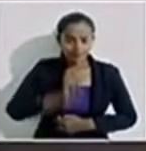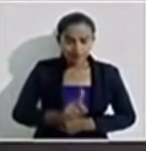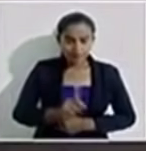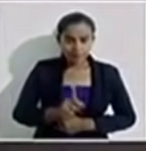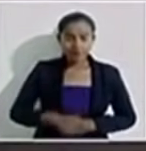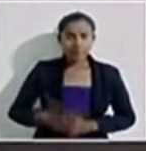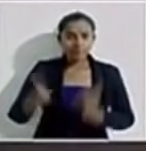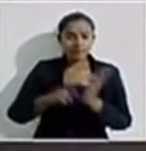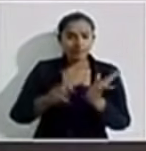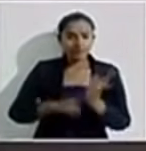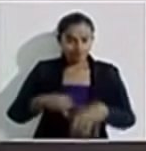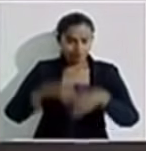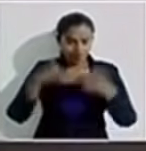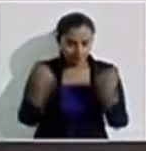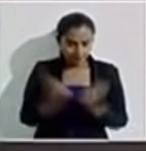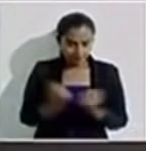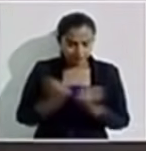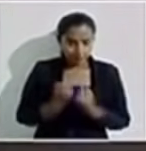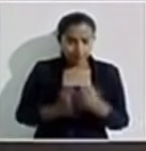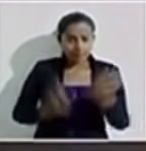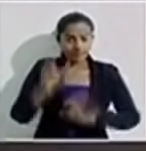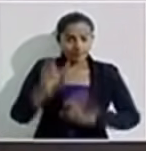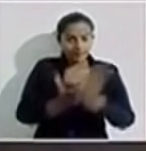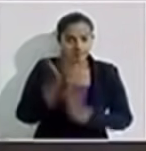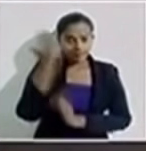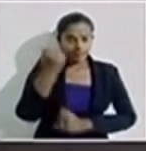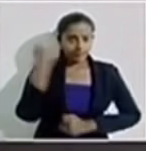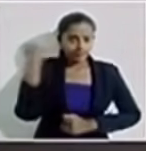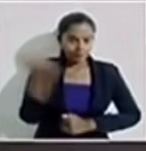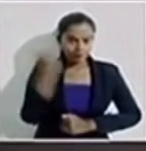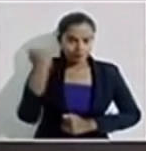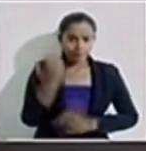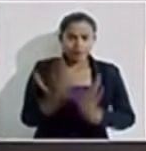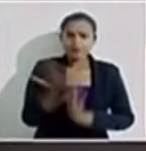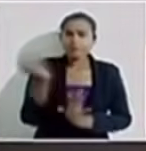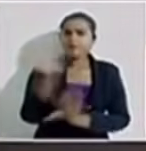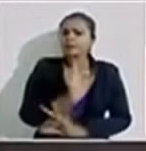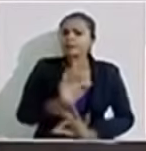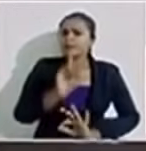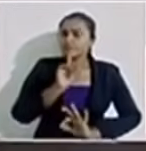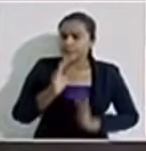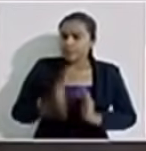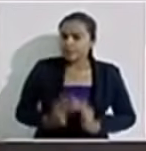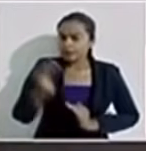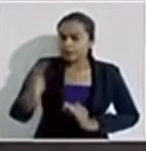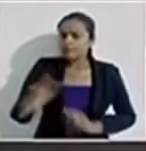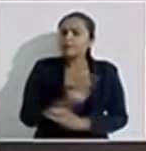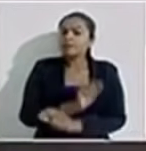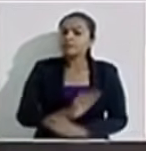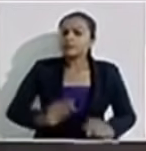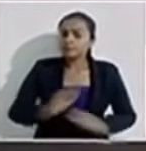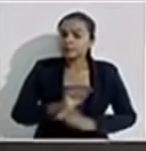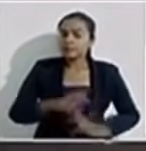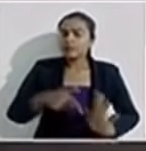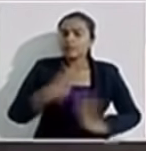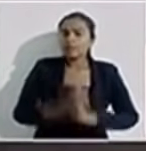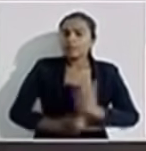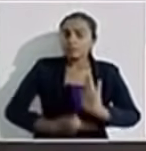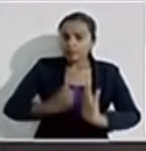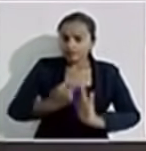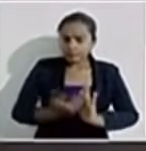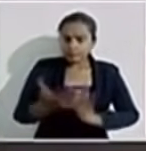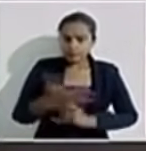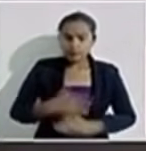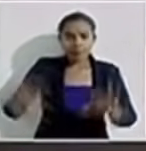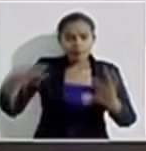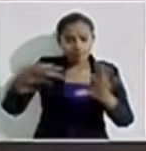Council holds no right to formulate an external mechanism to address Sri Lanka's internal conflicts. The Foreign